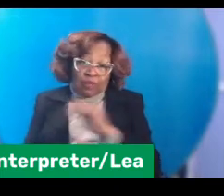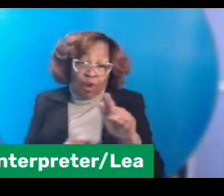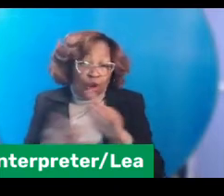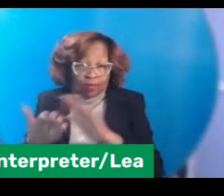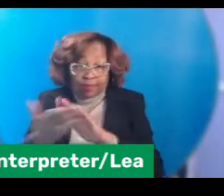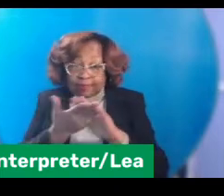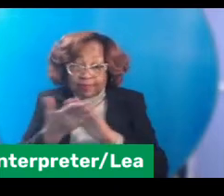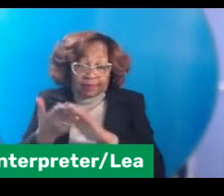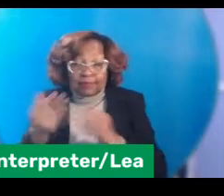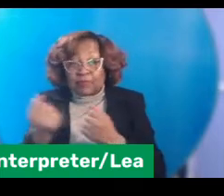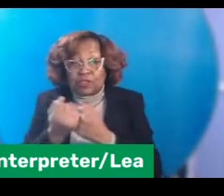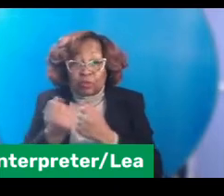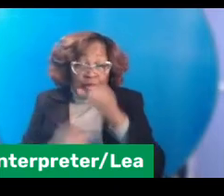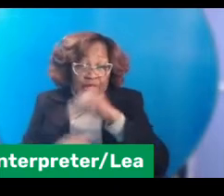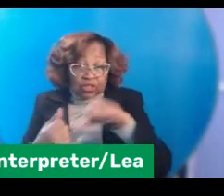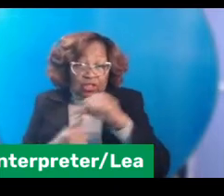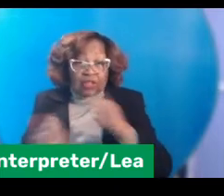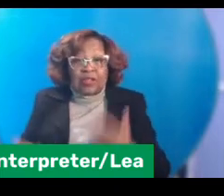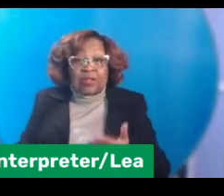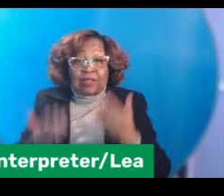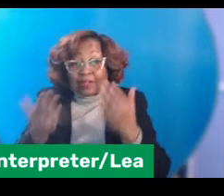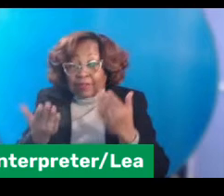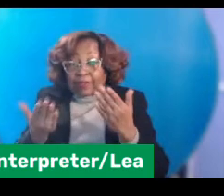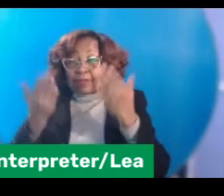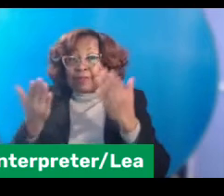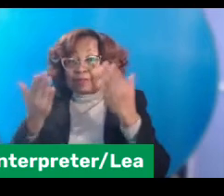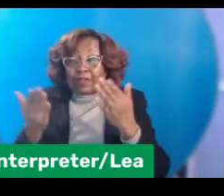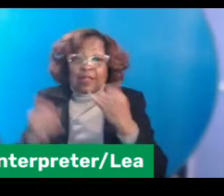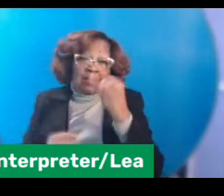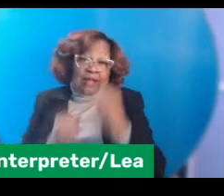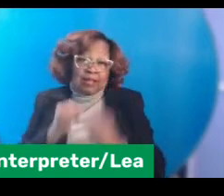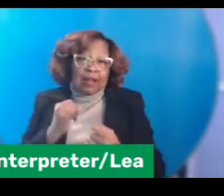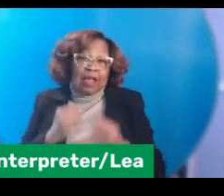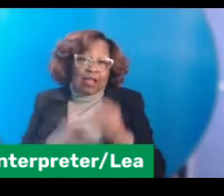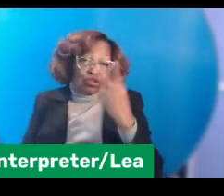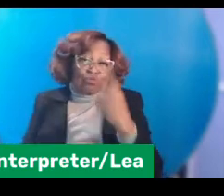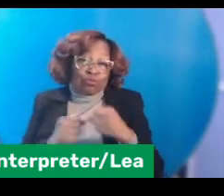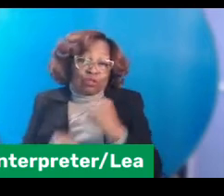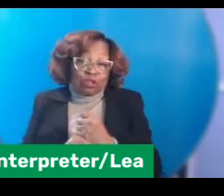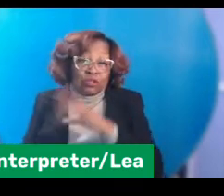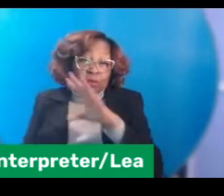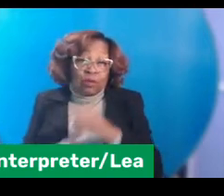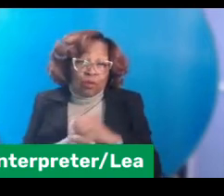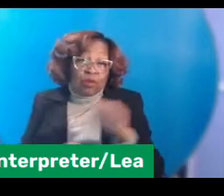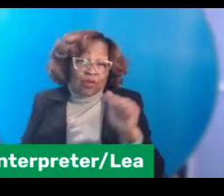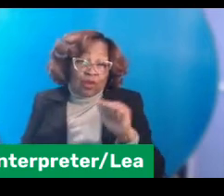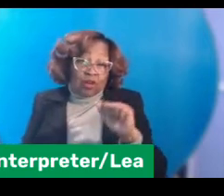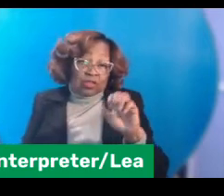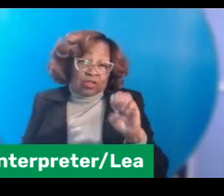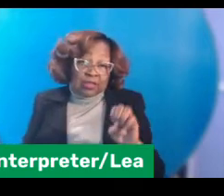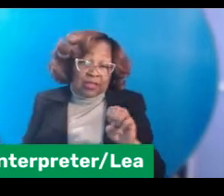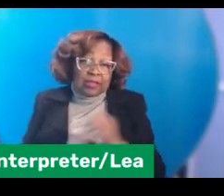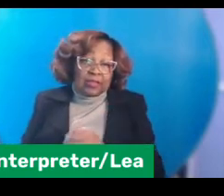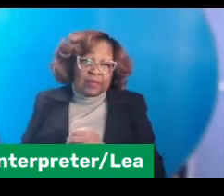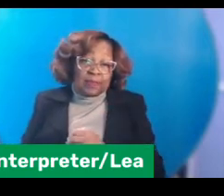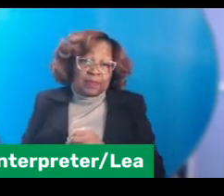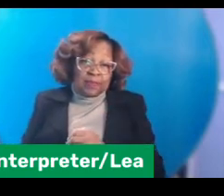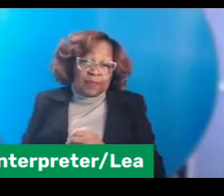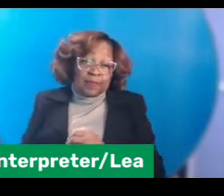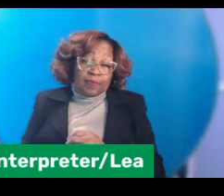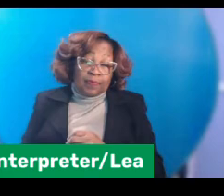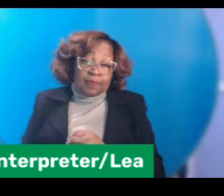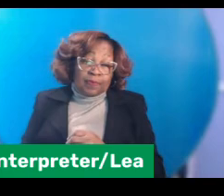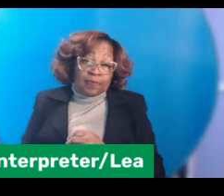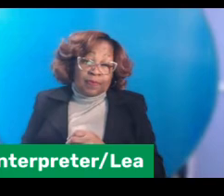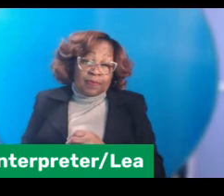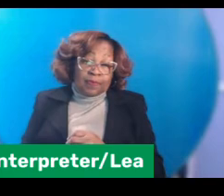other, supported each other, lifted each other up in the last 2 years being a part of Austin Eats. Our next